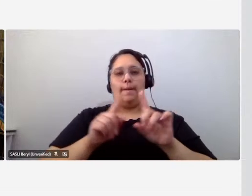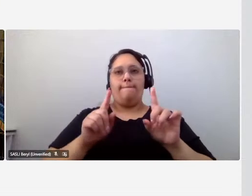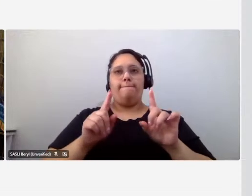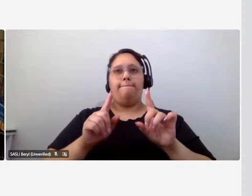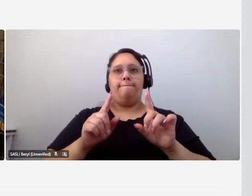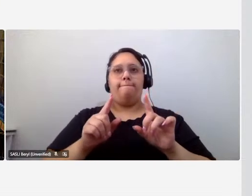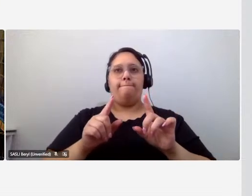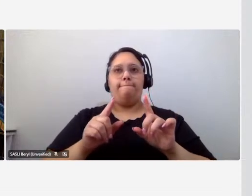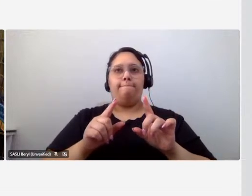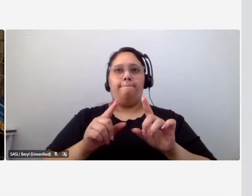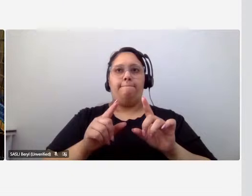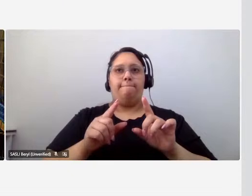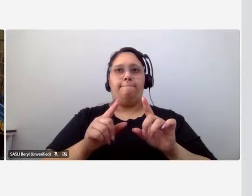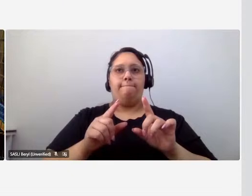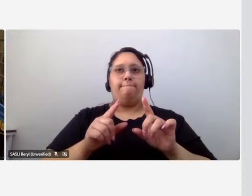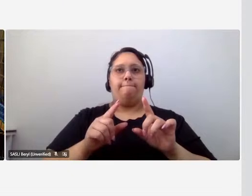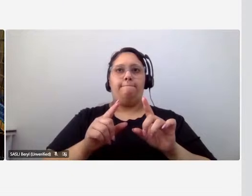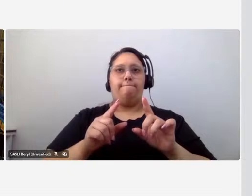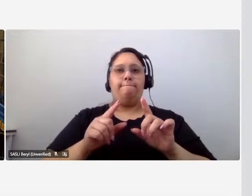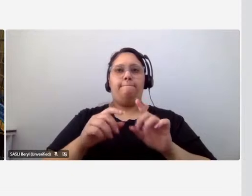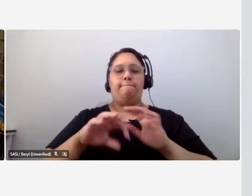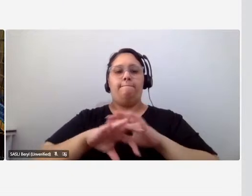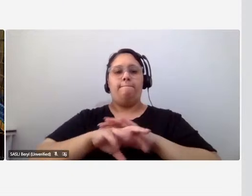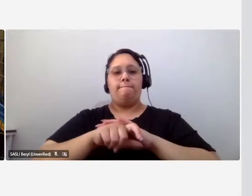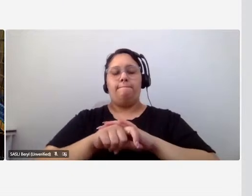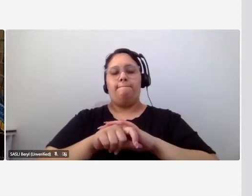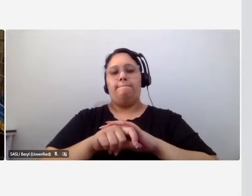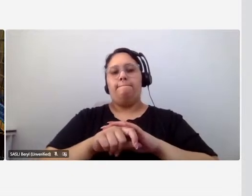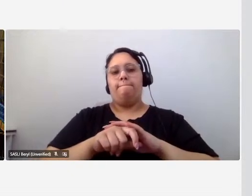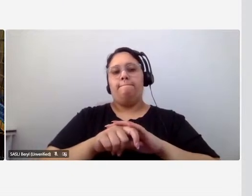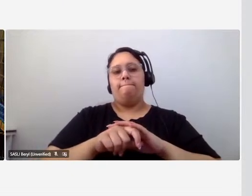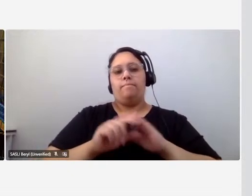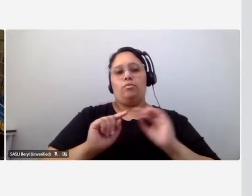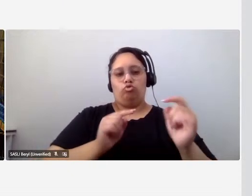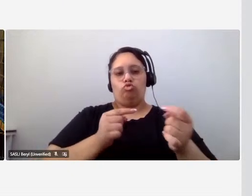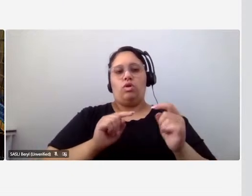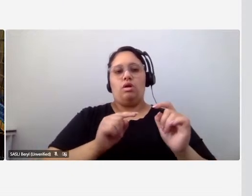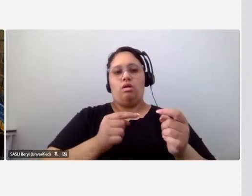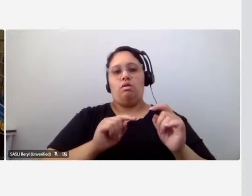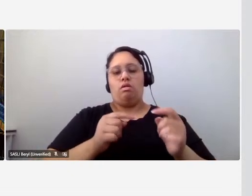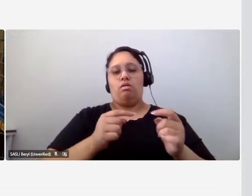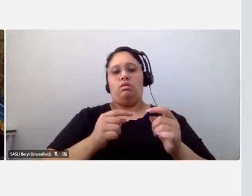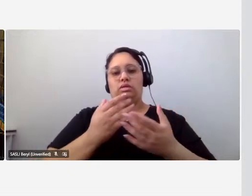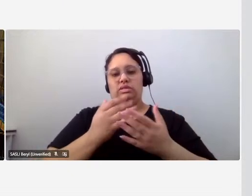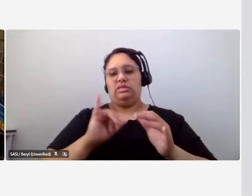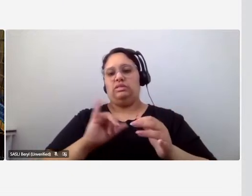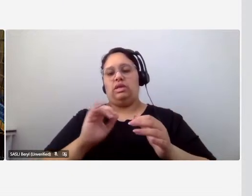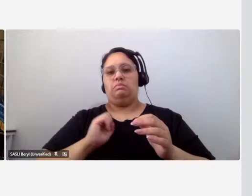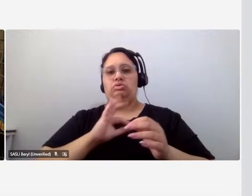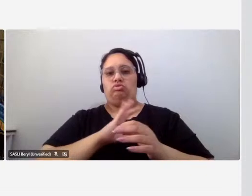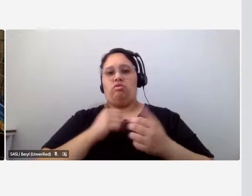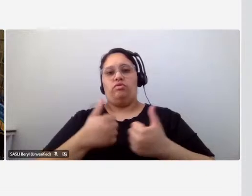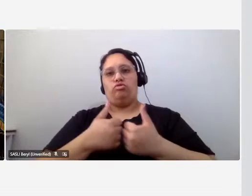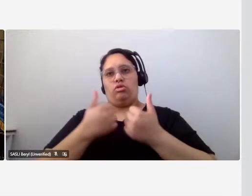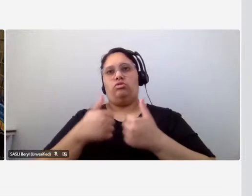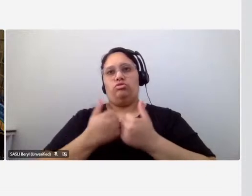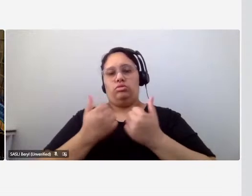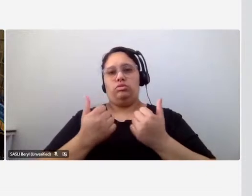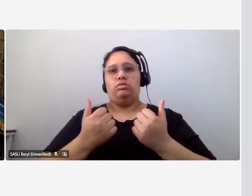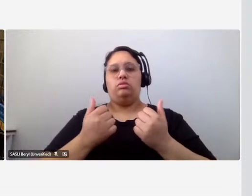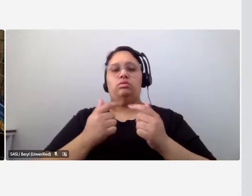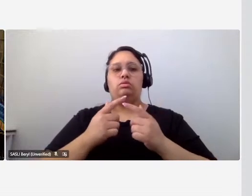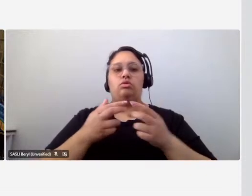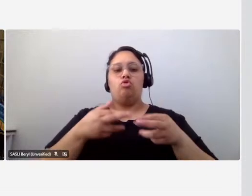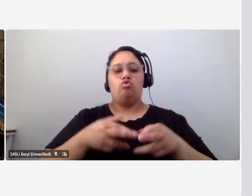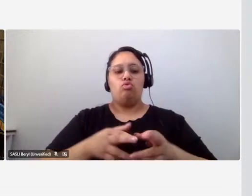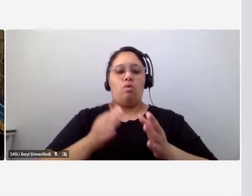on other entities in the province all are struggling with similar staff challenges. The